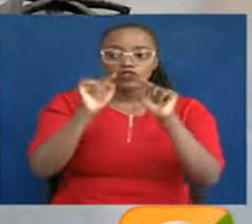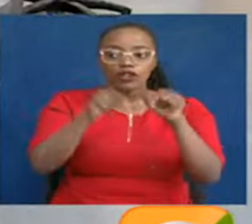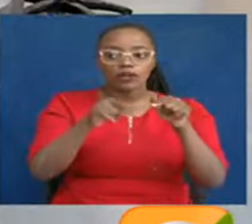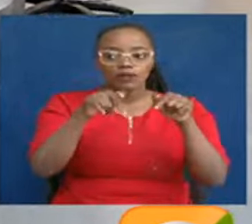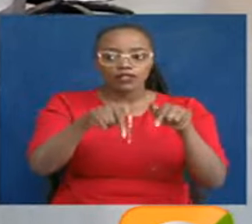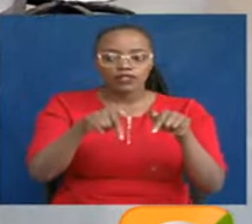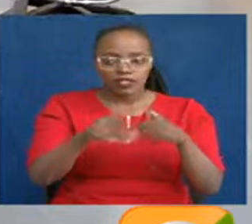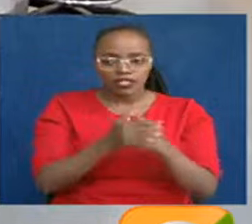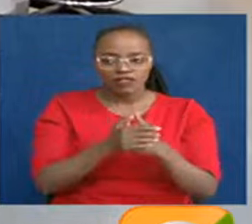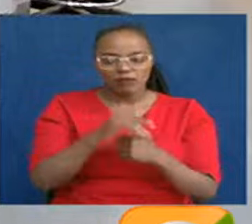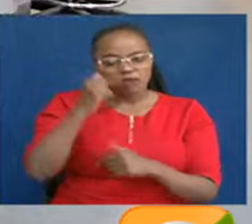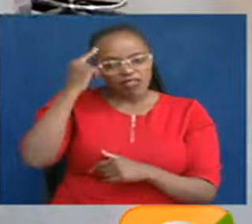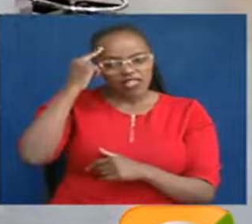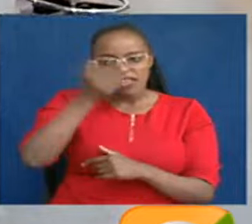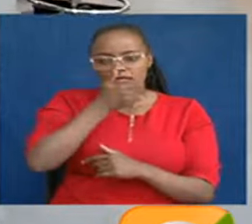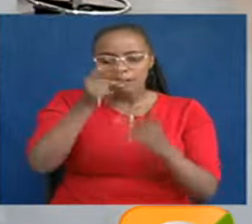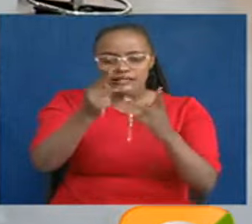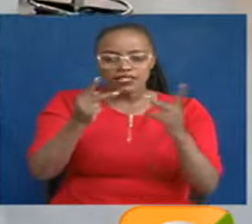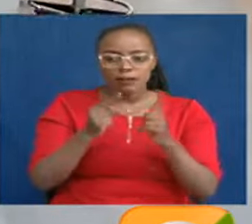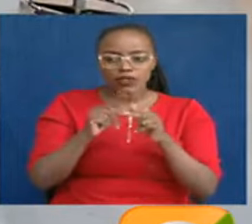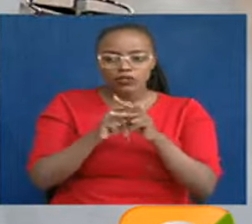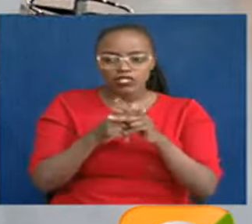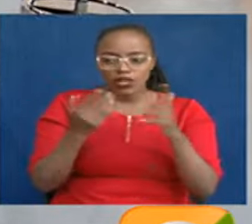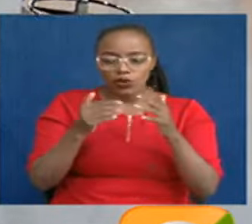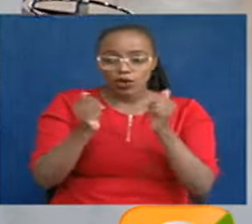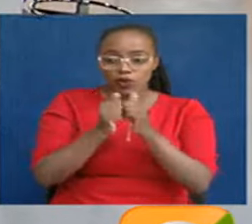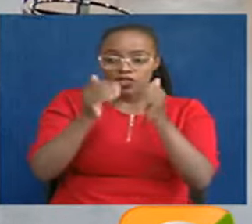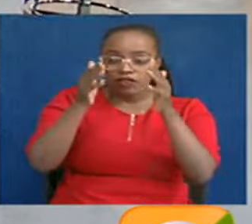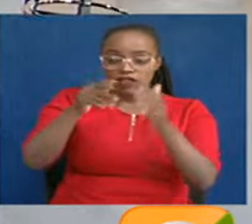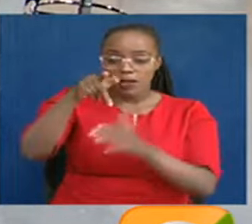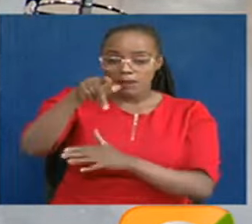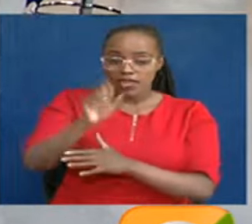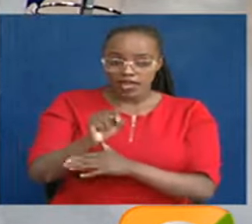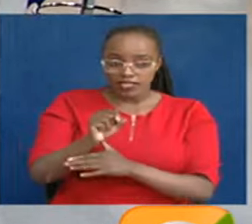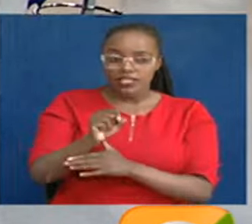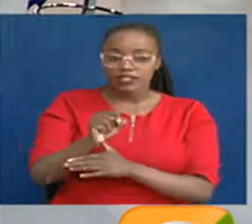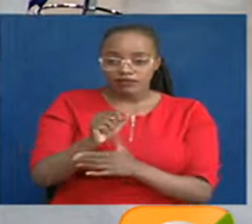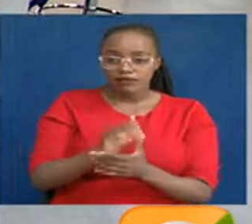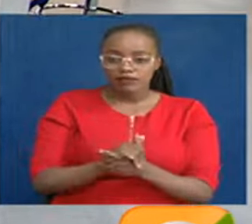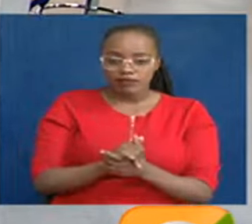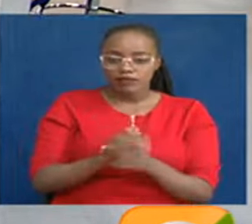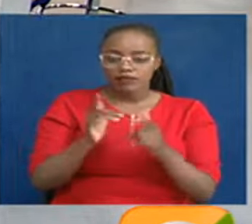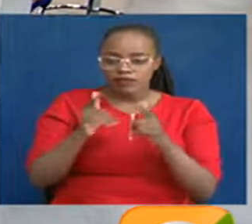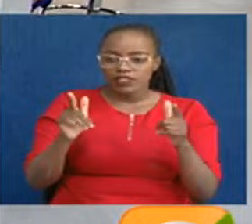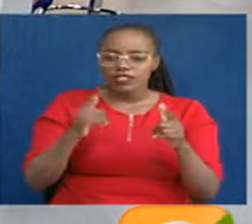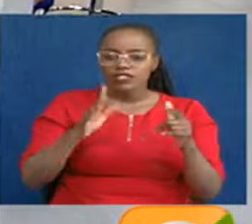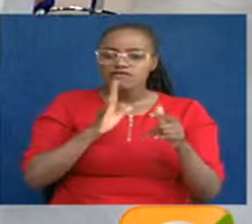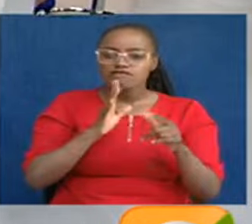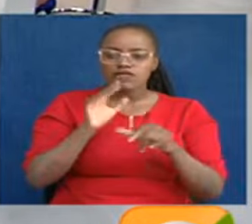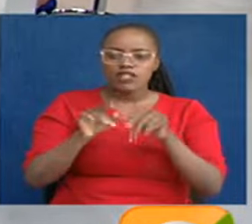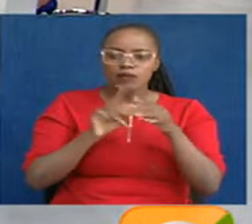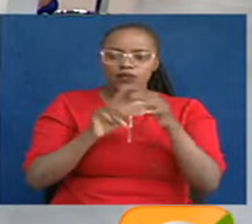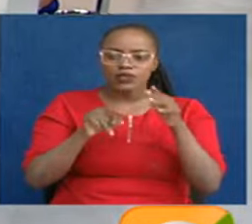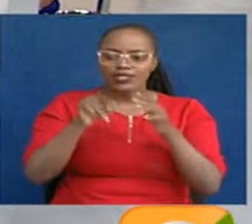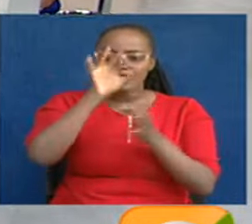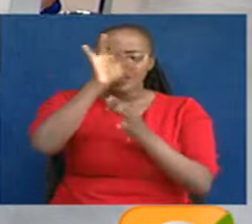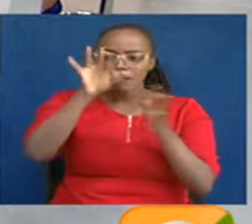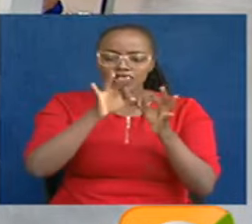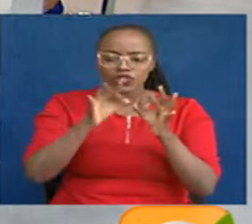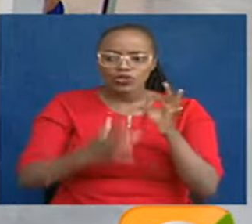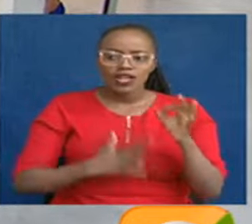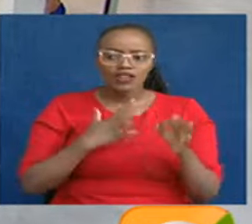today. I think the best place to begin would be with you, Wana PS. Yes. Let's talk about this particular